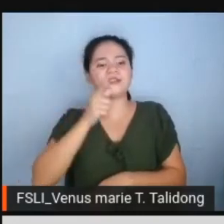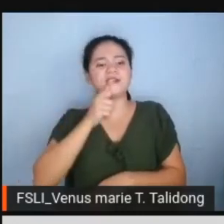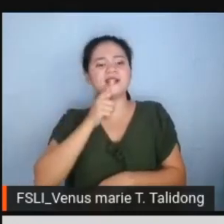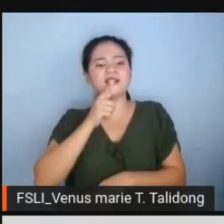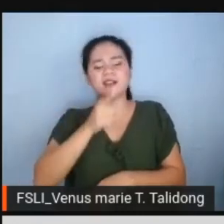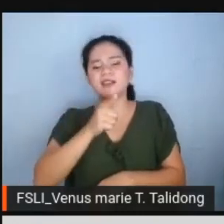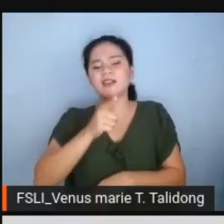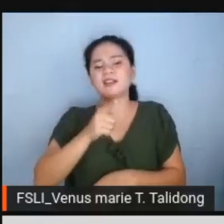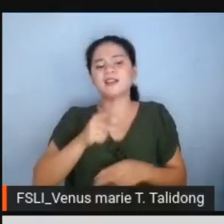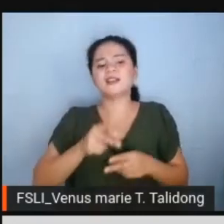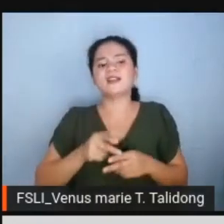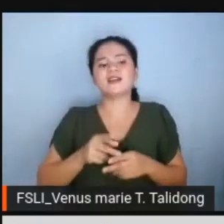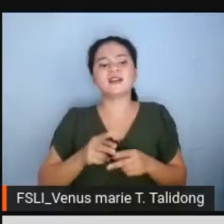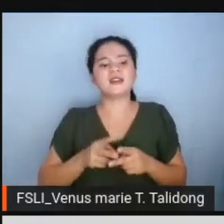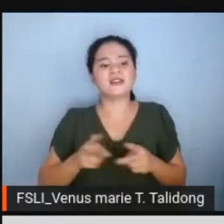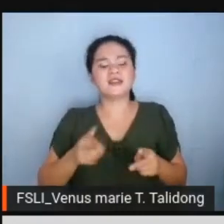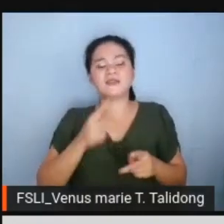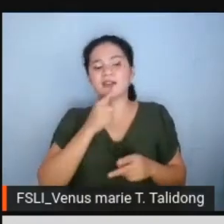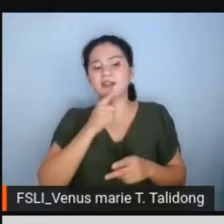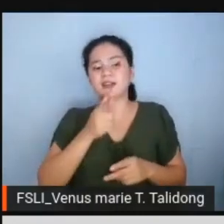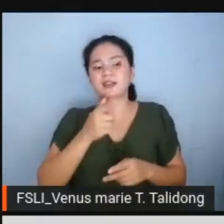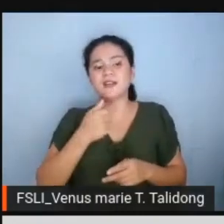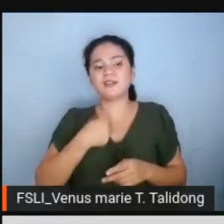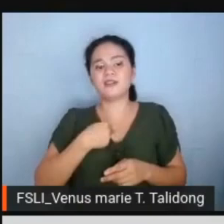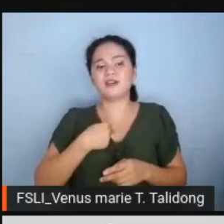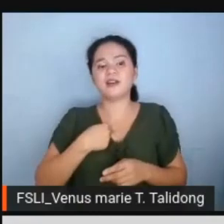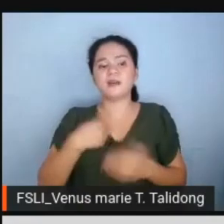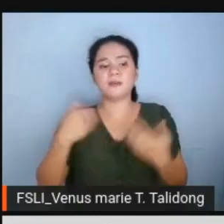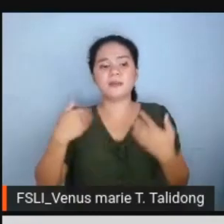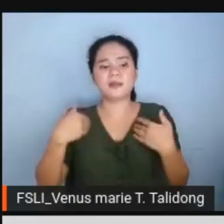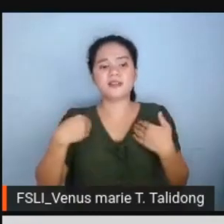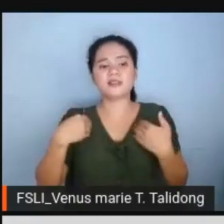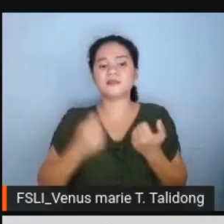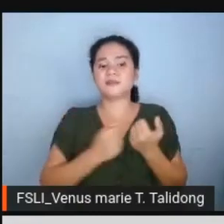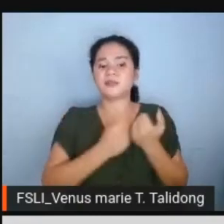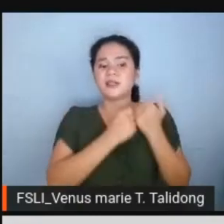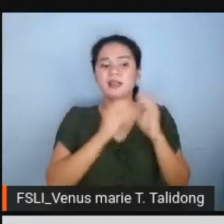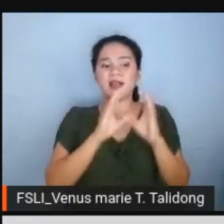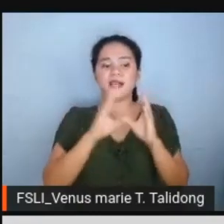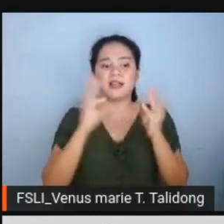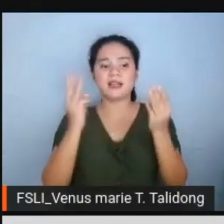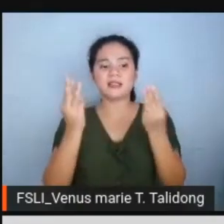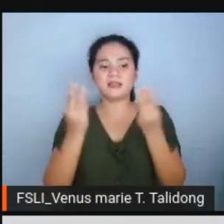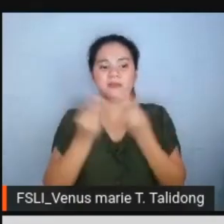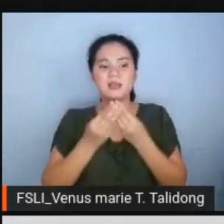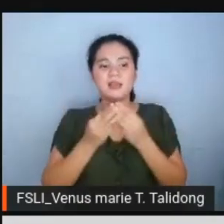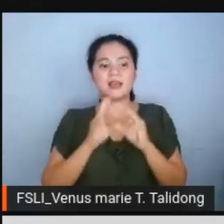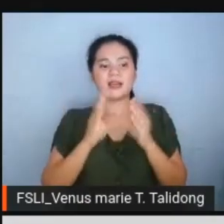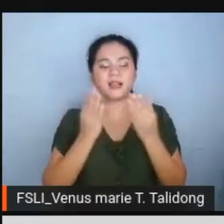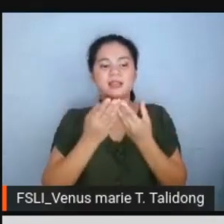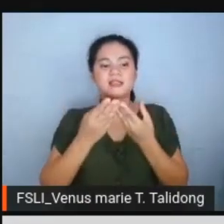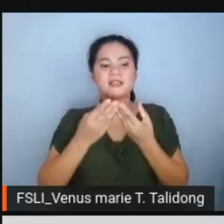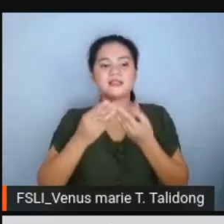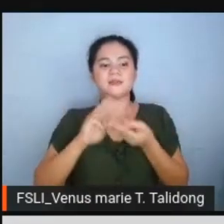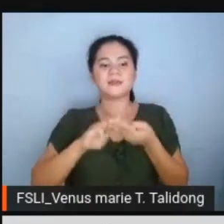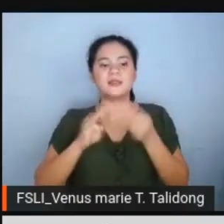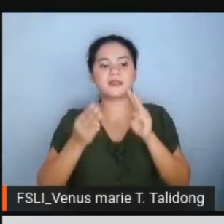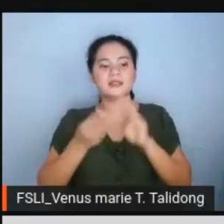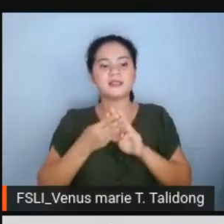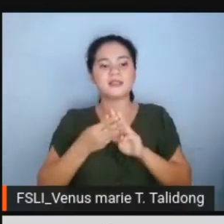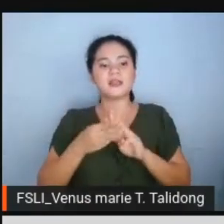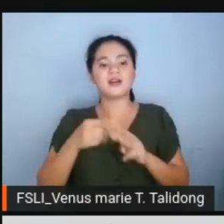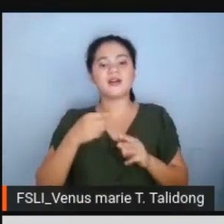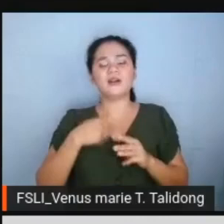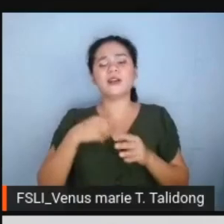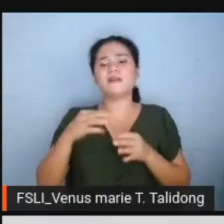ko. Although I have to explain to the management nung elementary and high school ako that